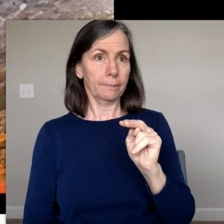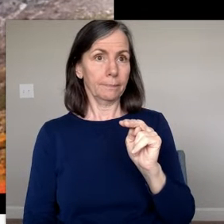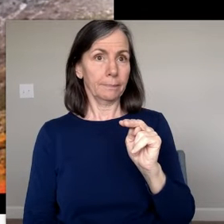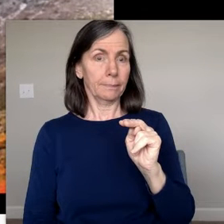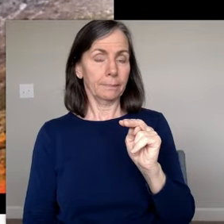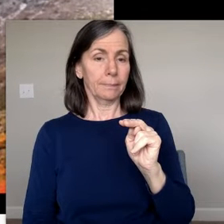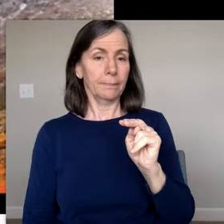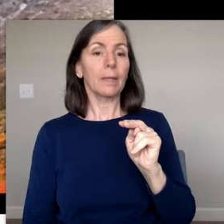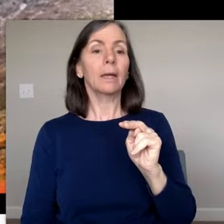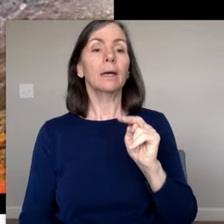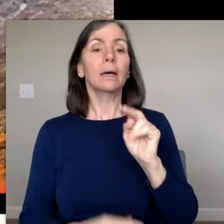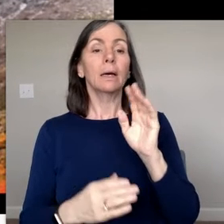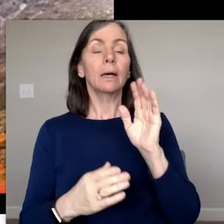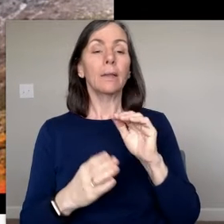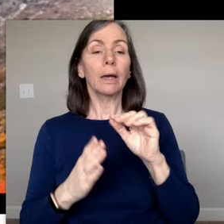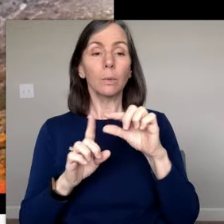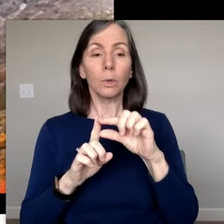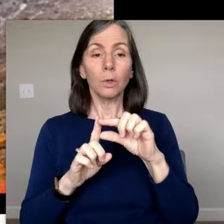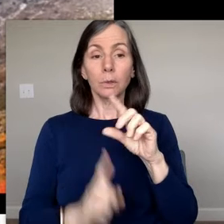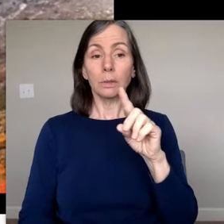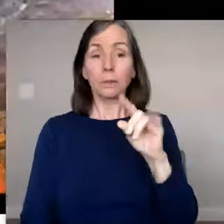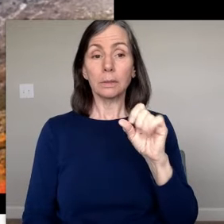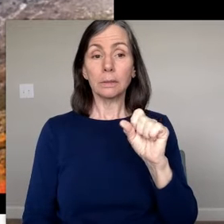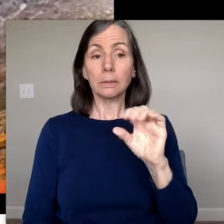If we click on the word discussion,